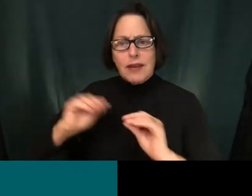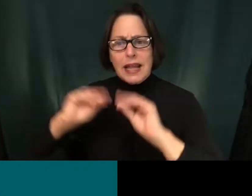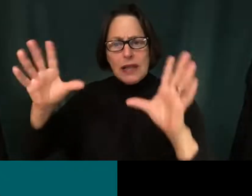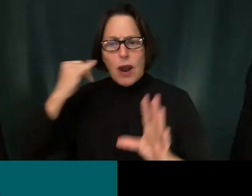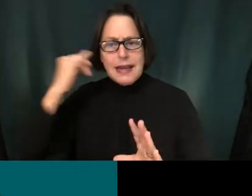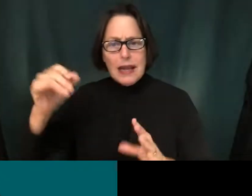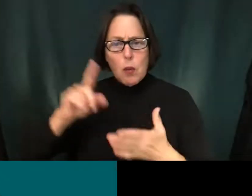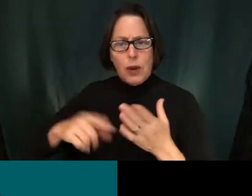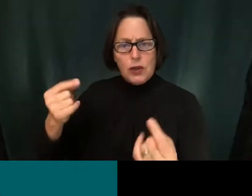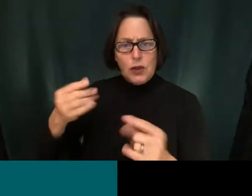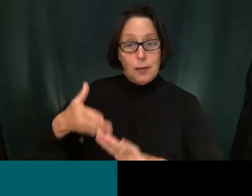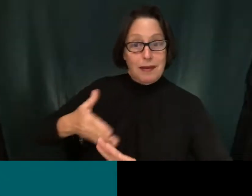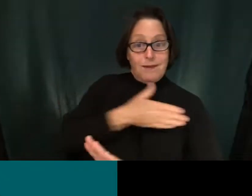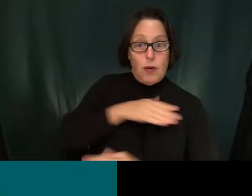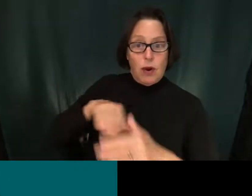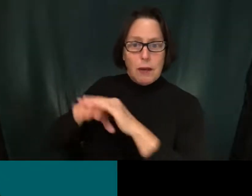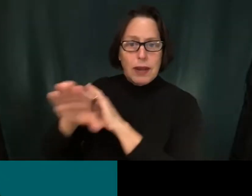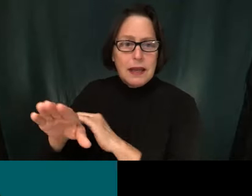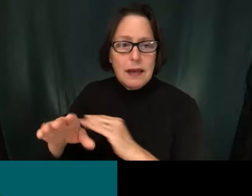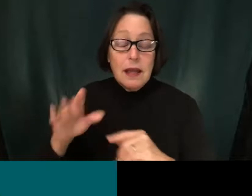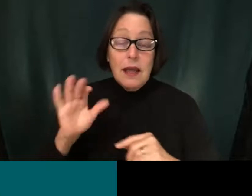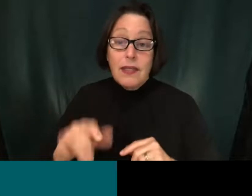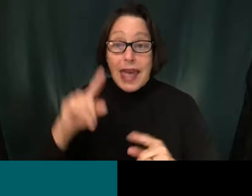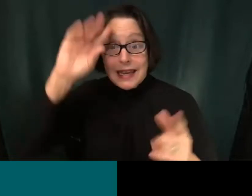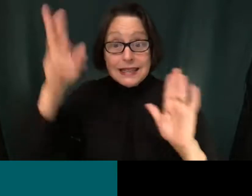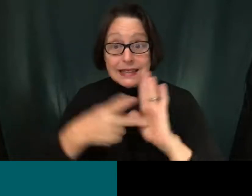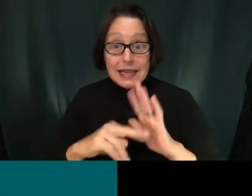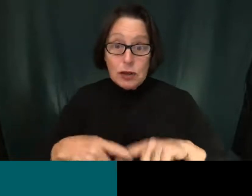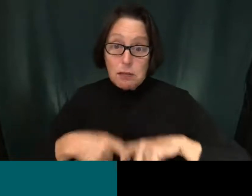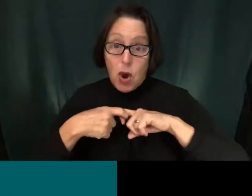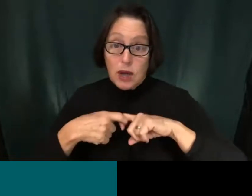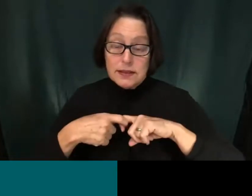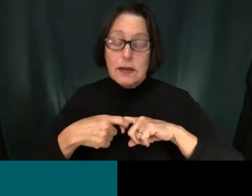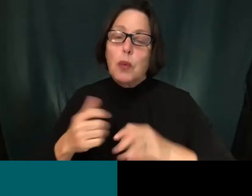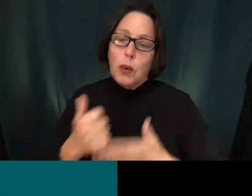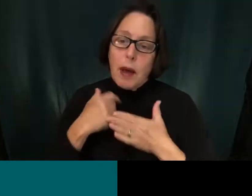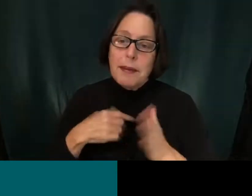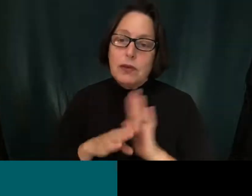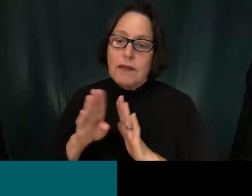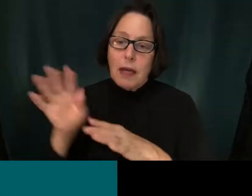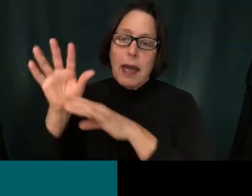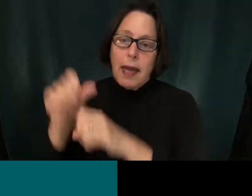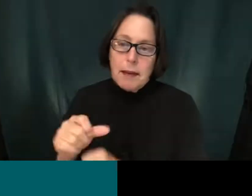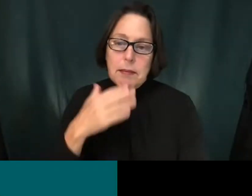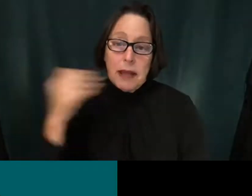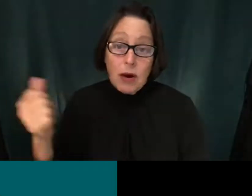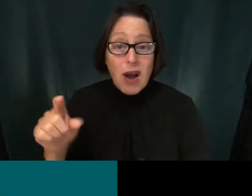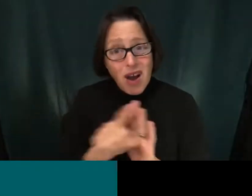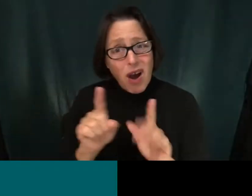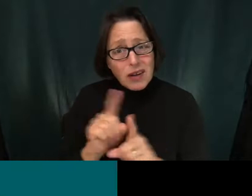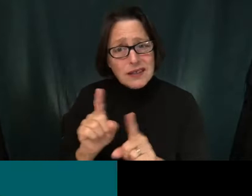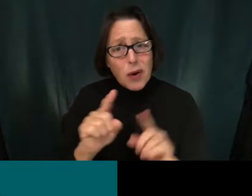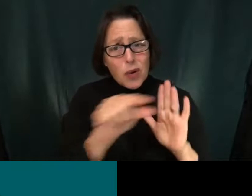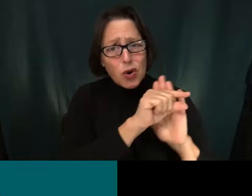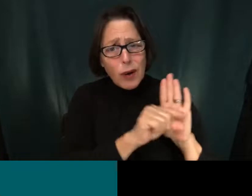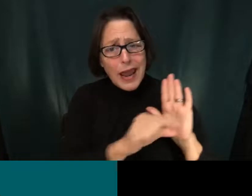into it. And really that intention pause was very, very helpful for me in developing that habit. And also grading myself, kind of doing some